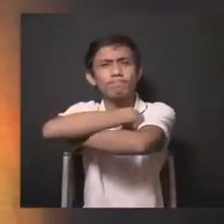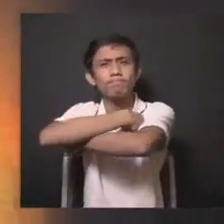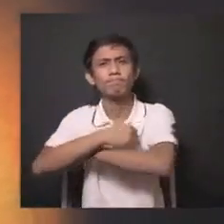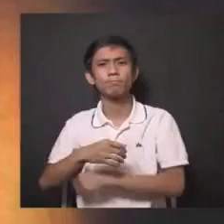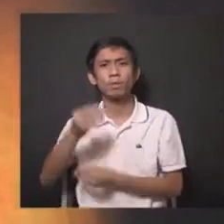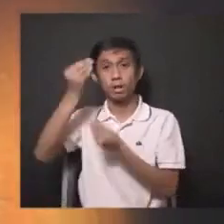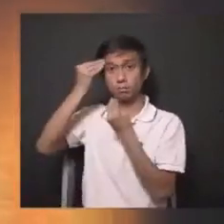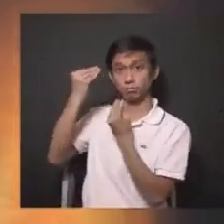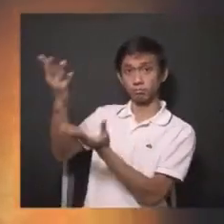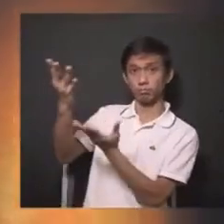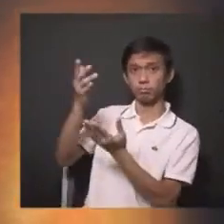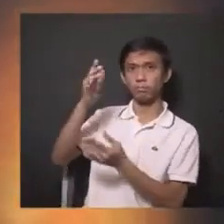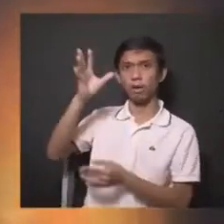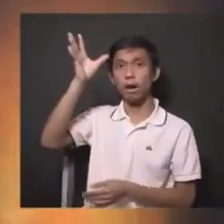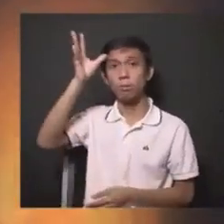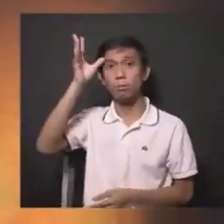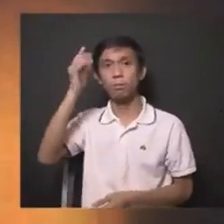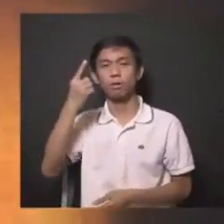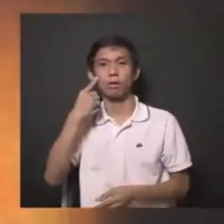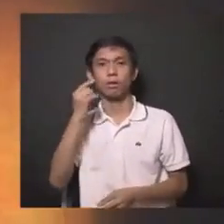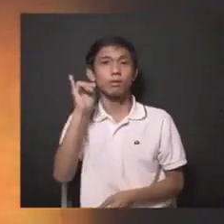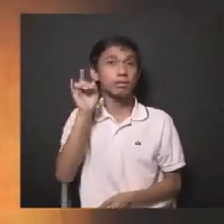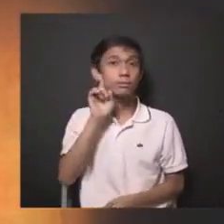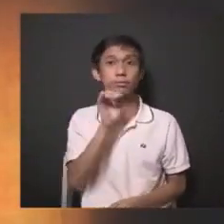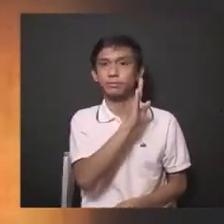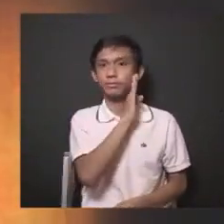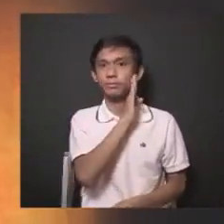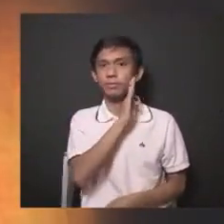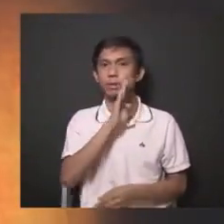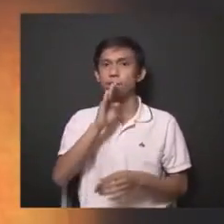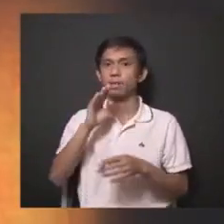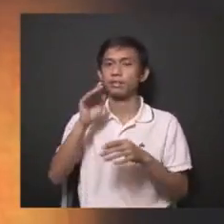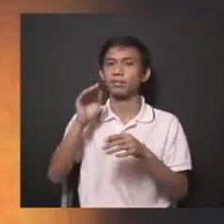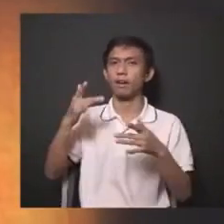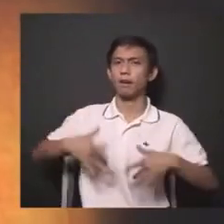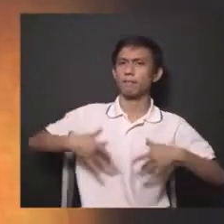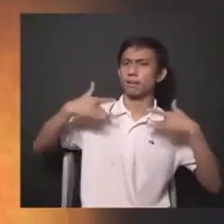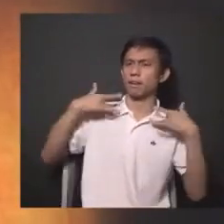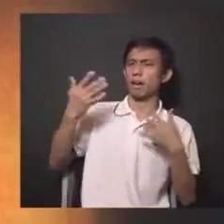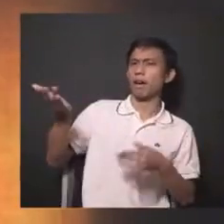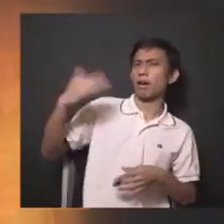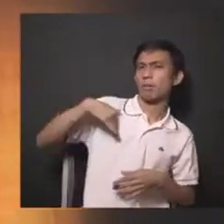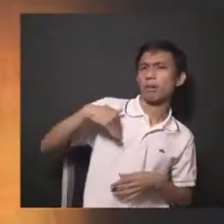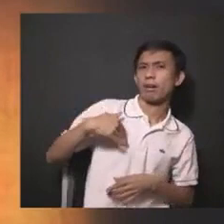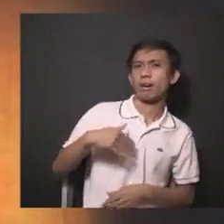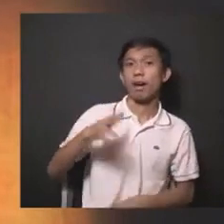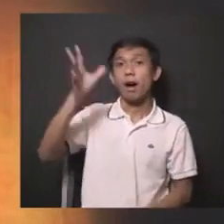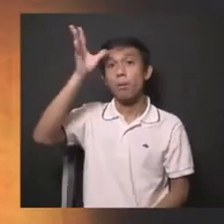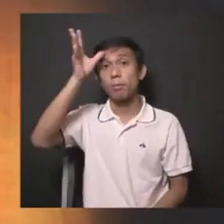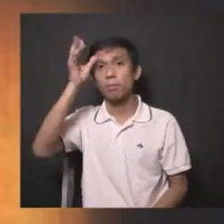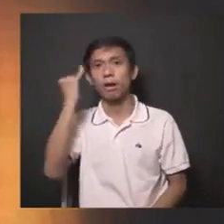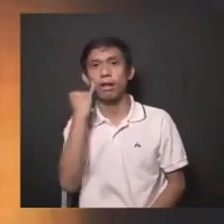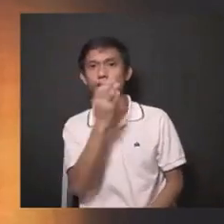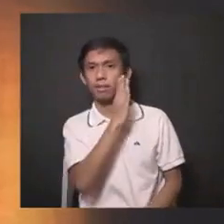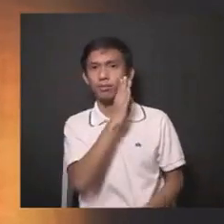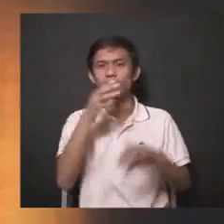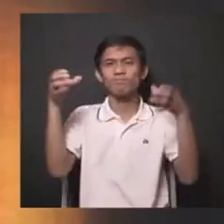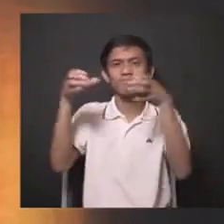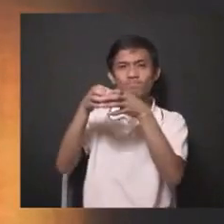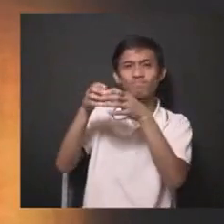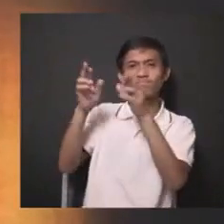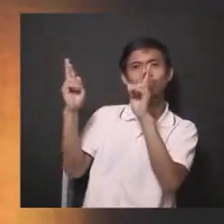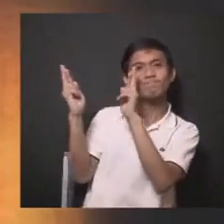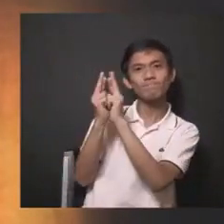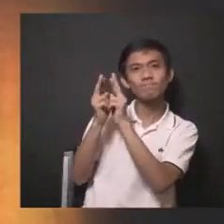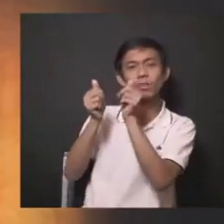is alive. Come. So Jacob is having a reunion now with his family. What an amazing story, right? You know, we can end the